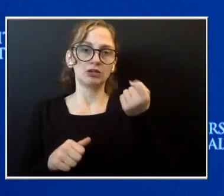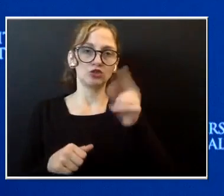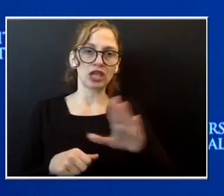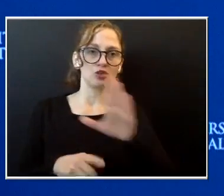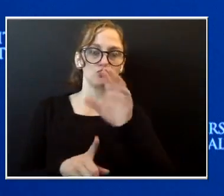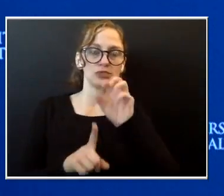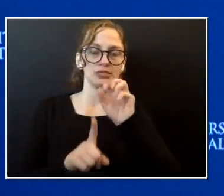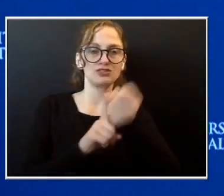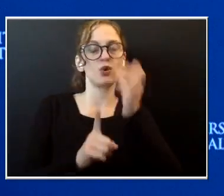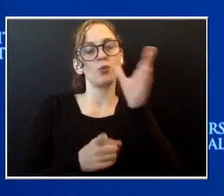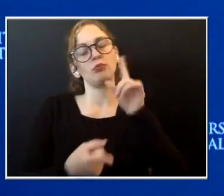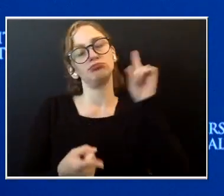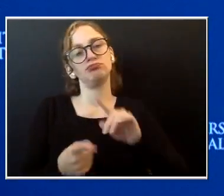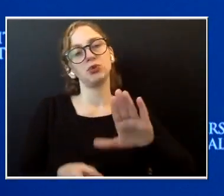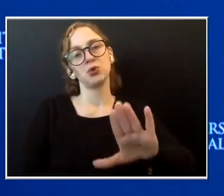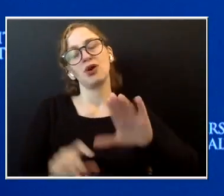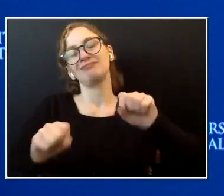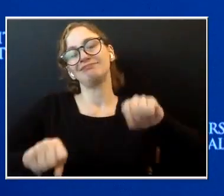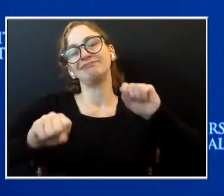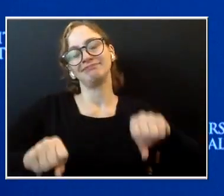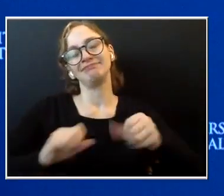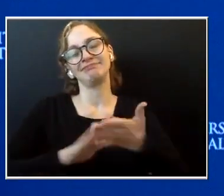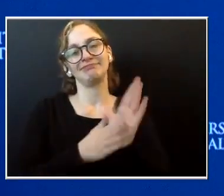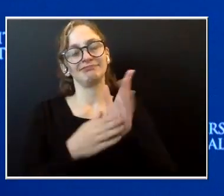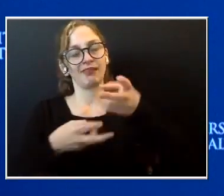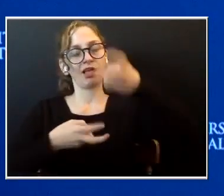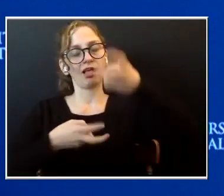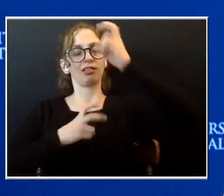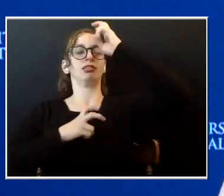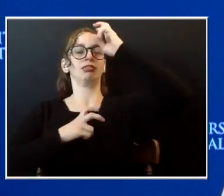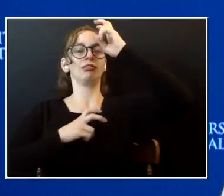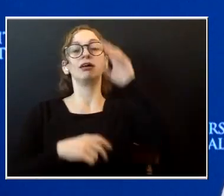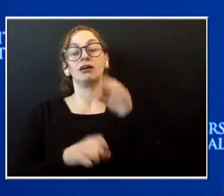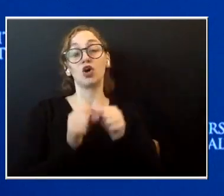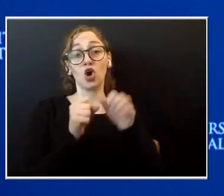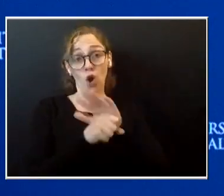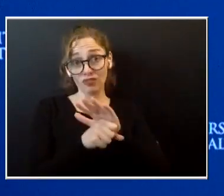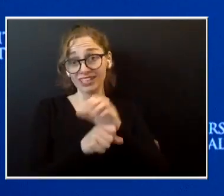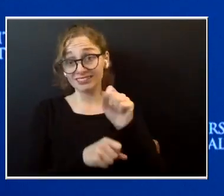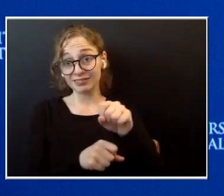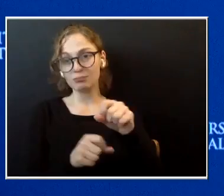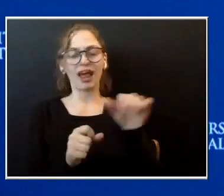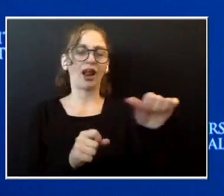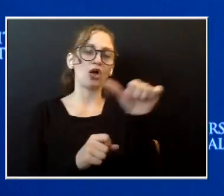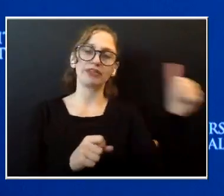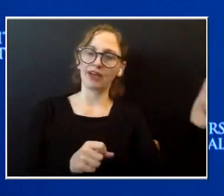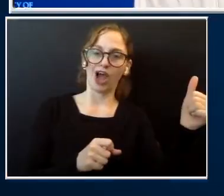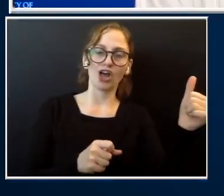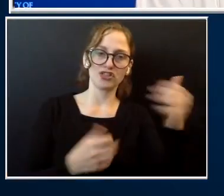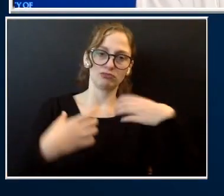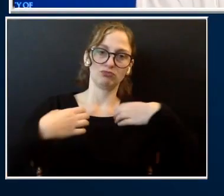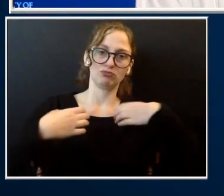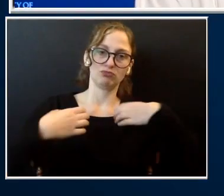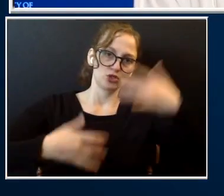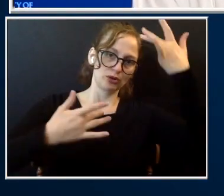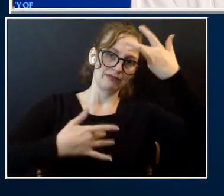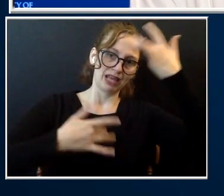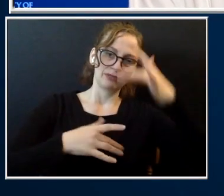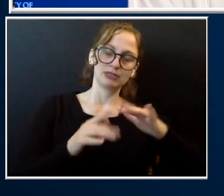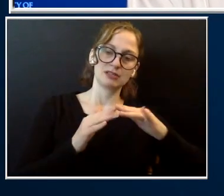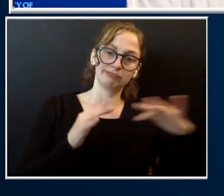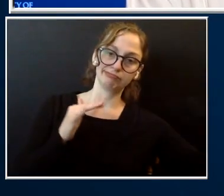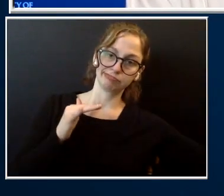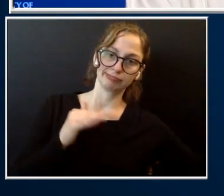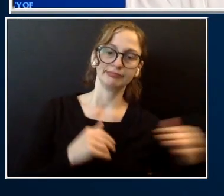your chance of being infected with not only SARS-CoV-2, but all of those respiratory viruses out there as well. We've talked in this program